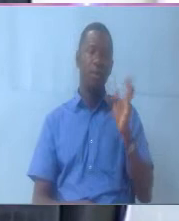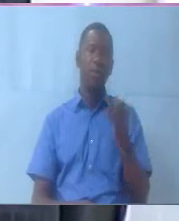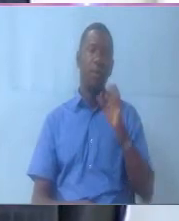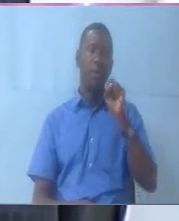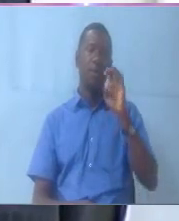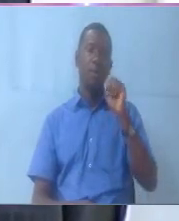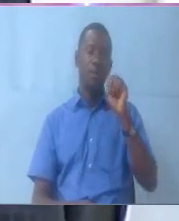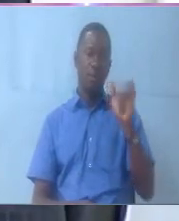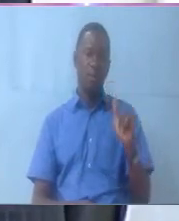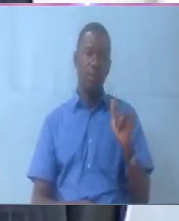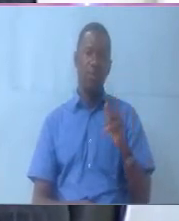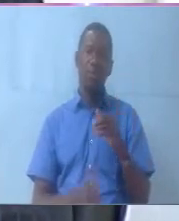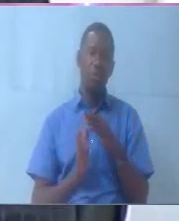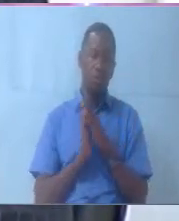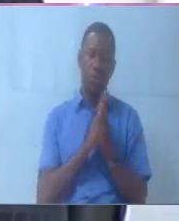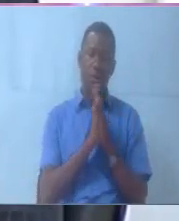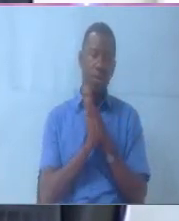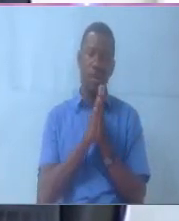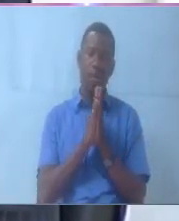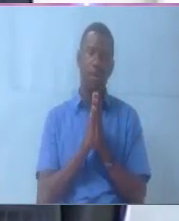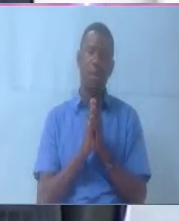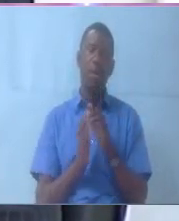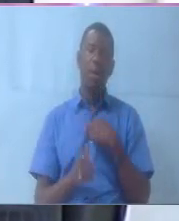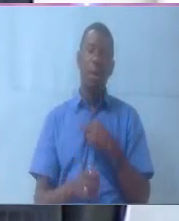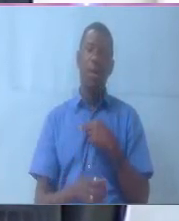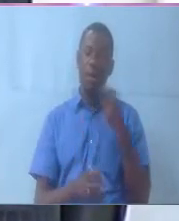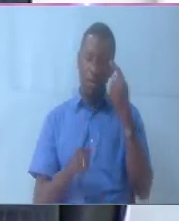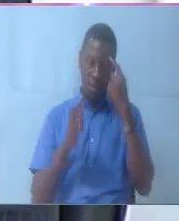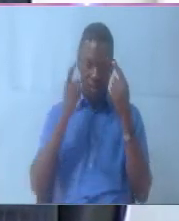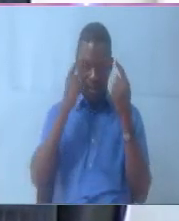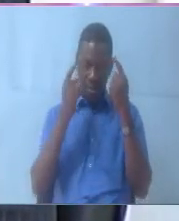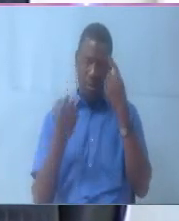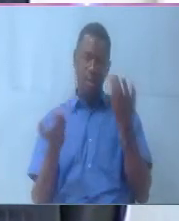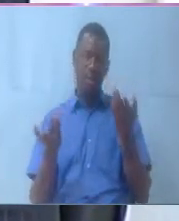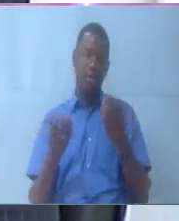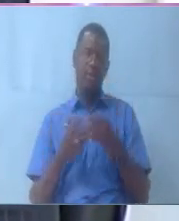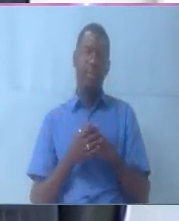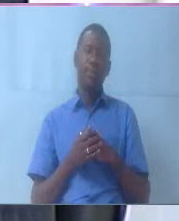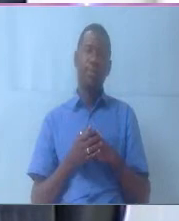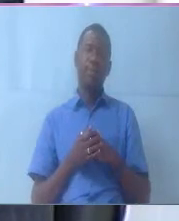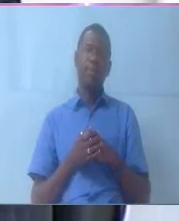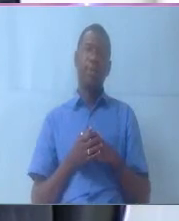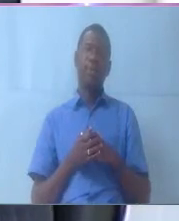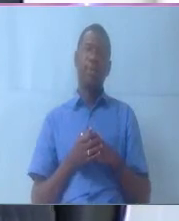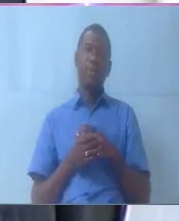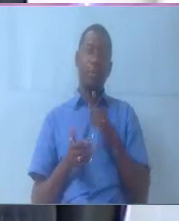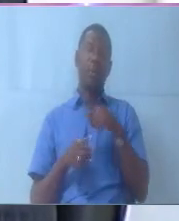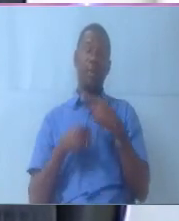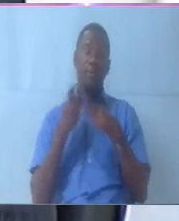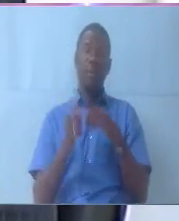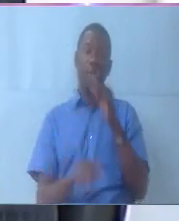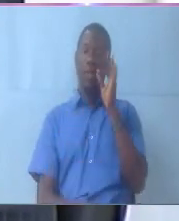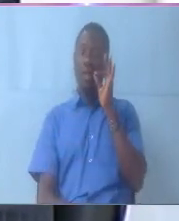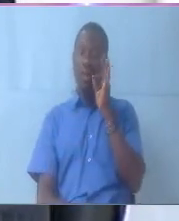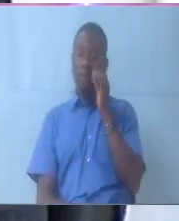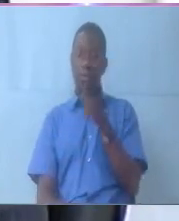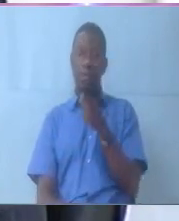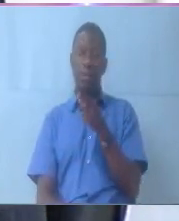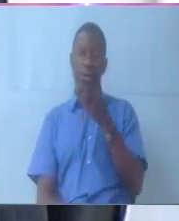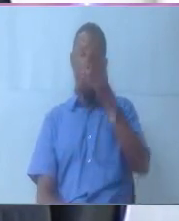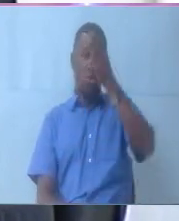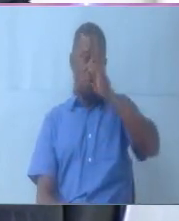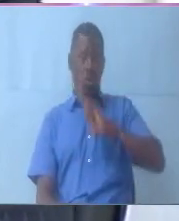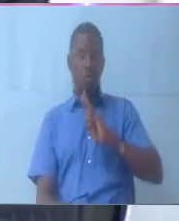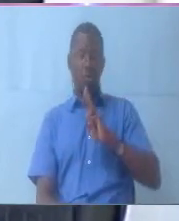Kumandi ala officer kono ka challenge ala kumakangulu kangana e kangomenta. In response, Jabiroto Honorable Justice